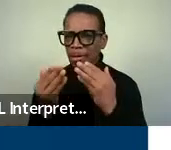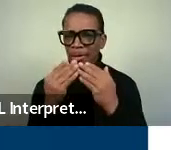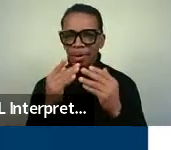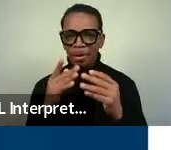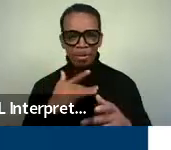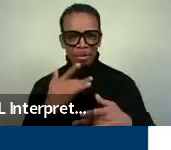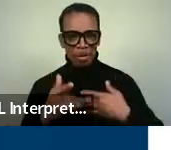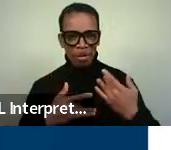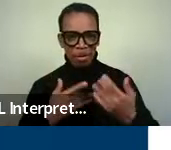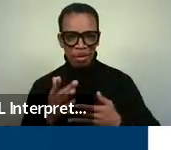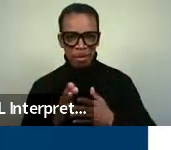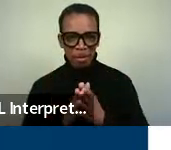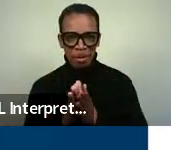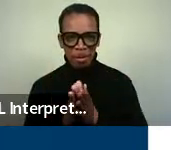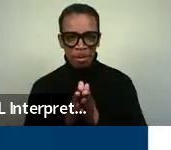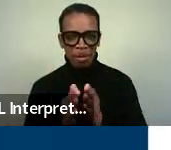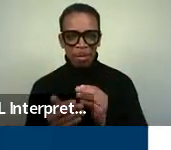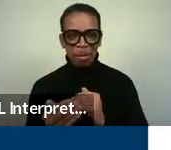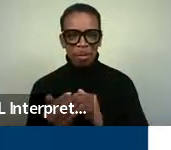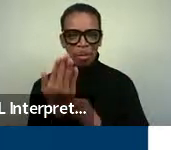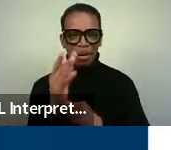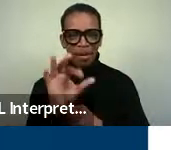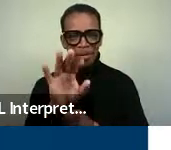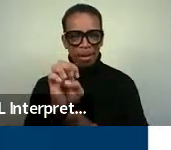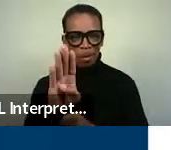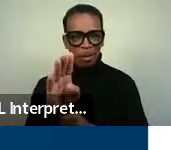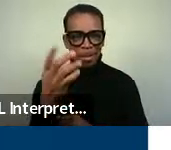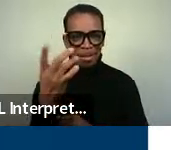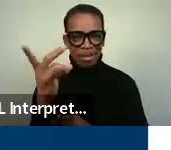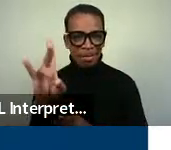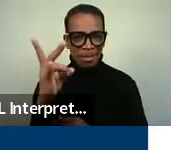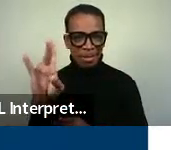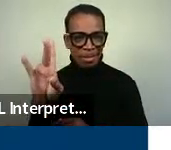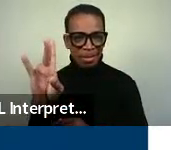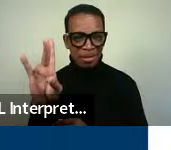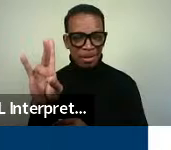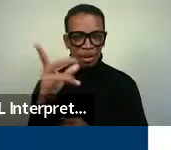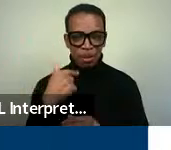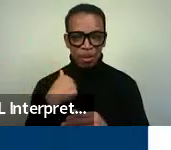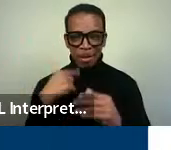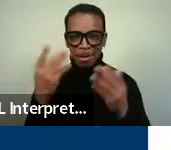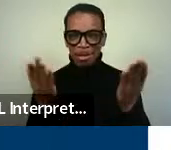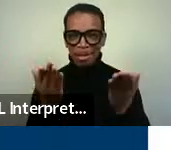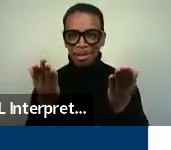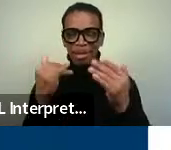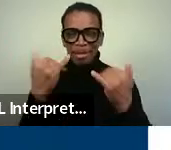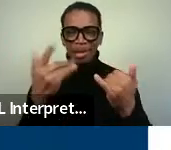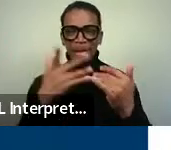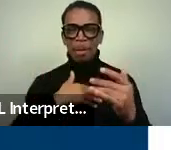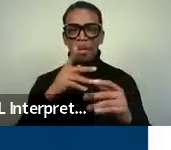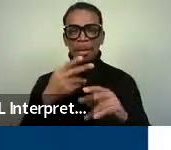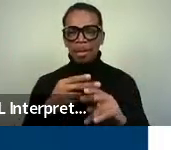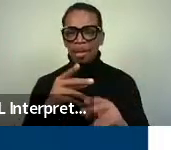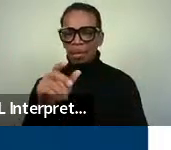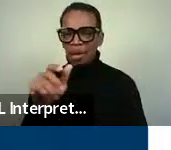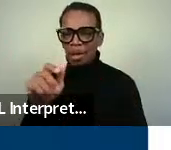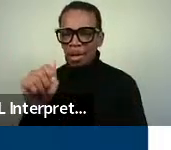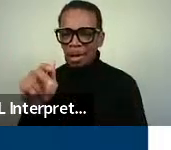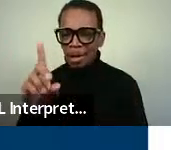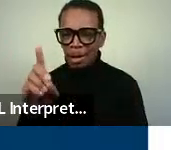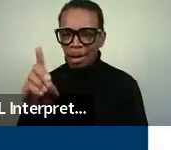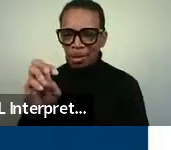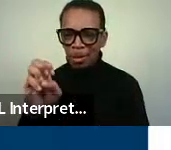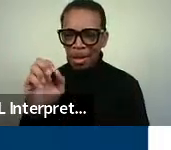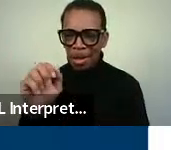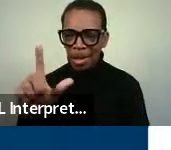vibrant morning of February 17th. We are here today. My name is Andrea Dees, and I